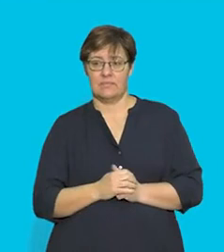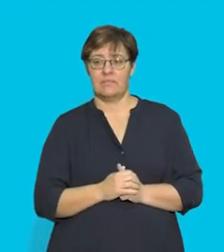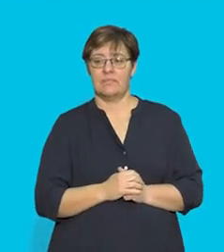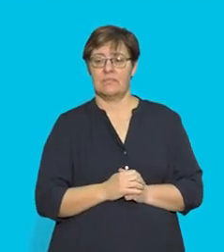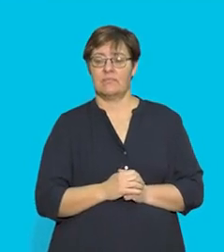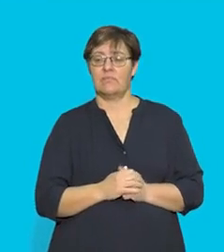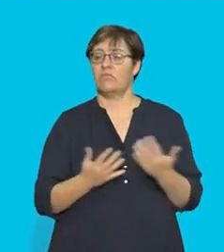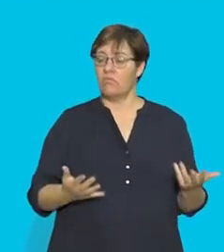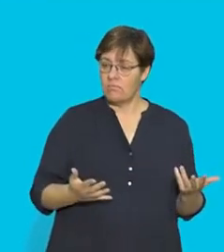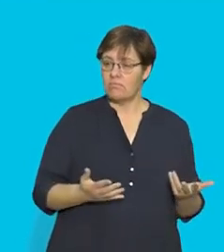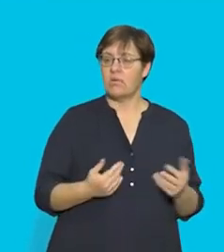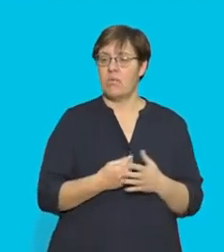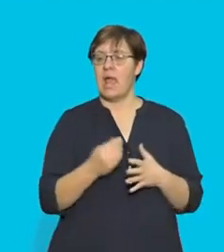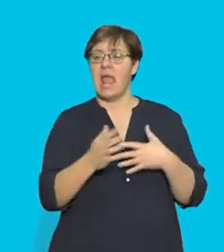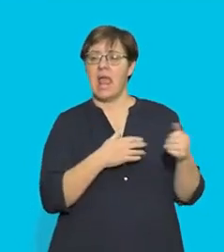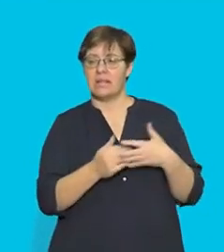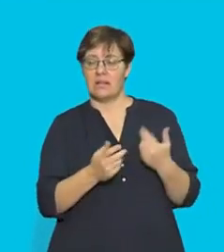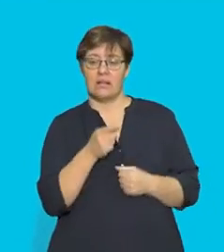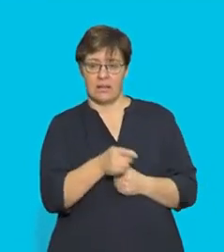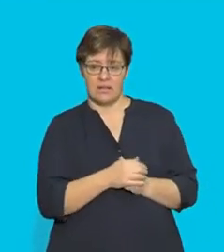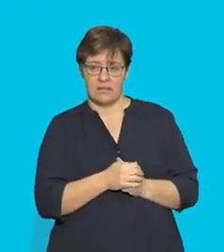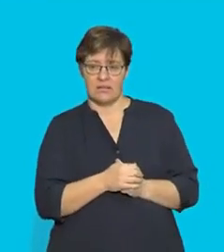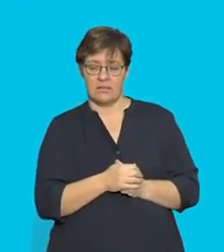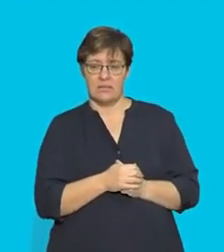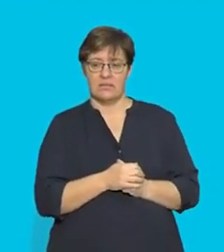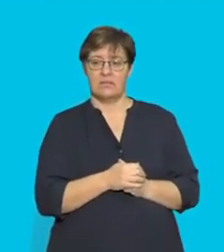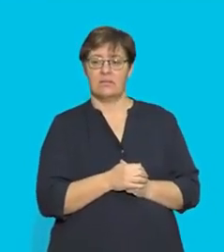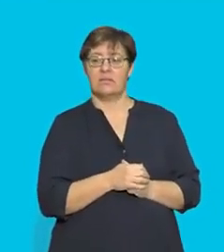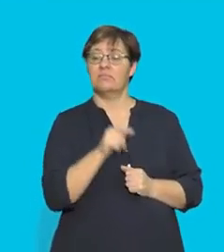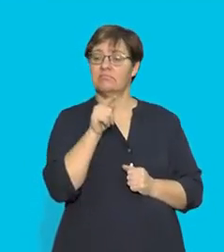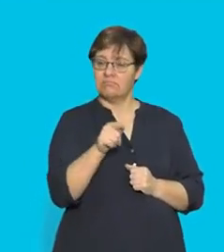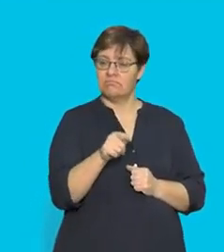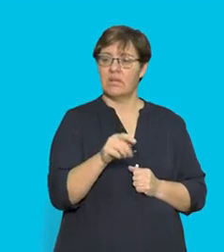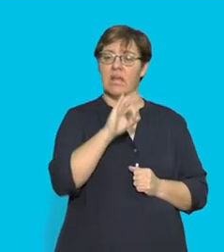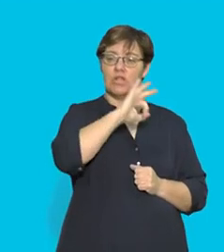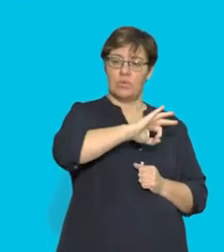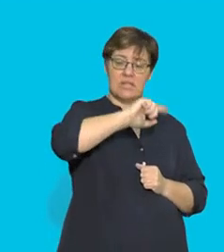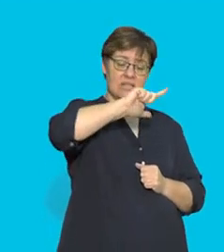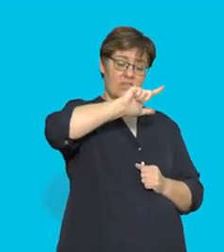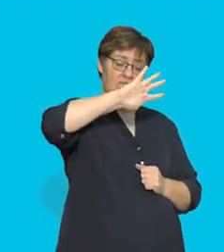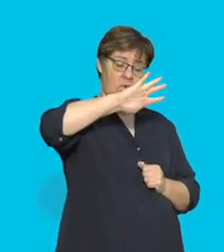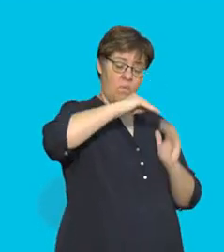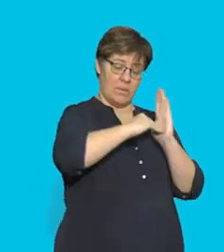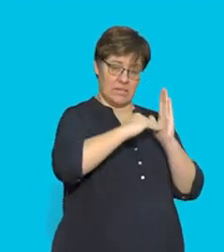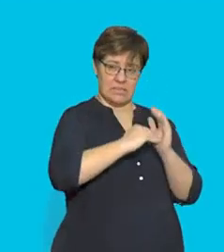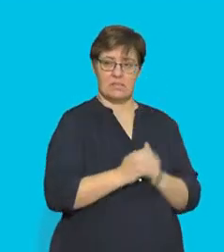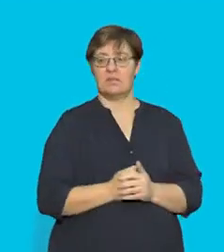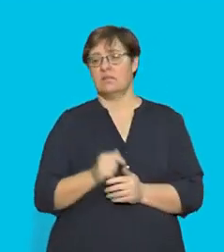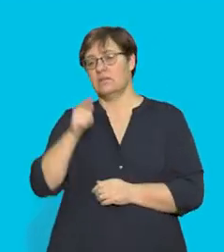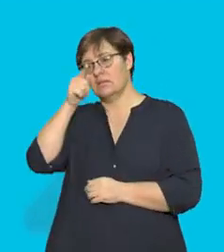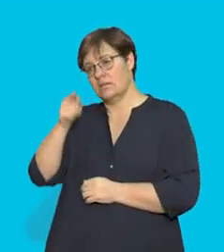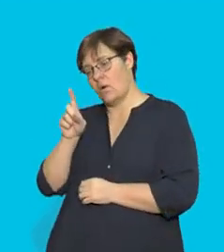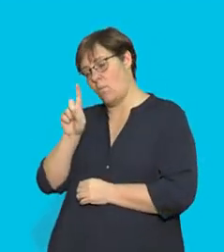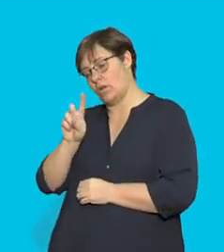So basically, we're dealing with the inclined plane like this. So this one here is 374 meters. This one here